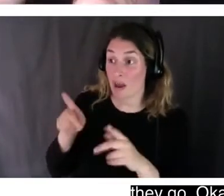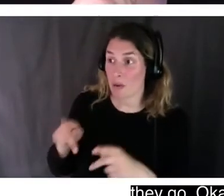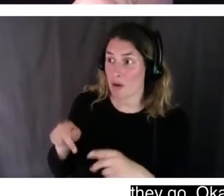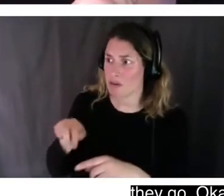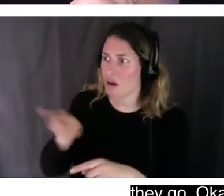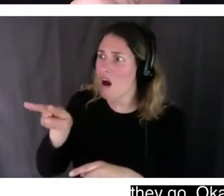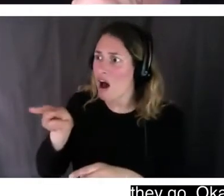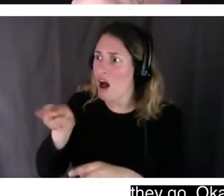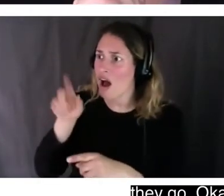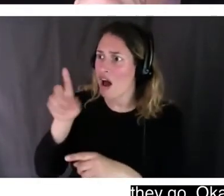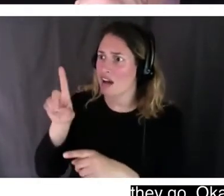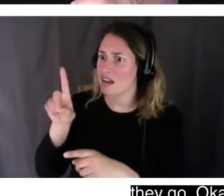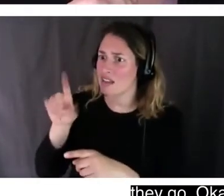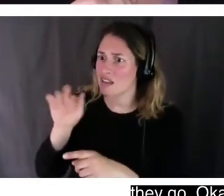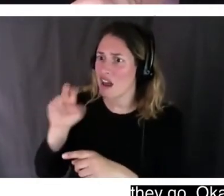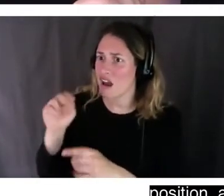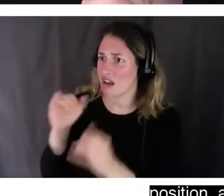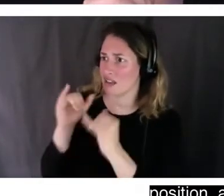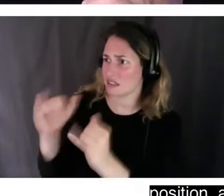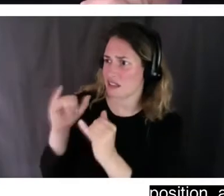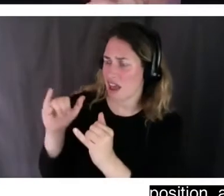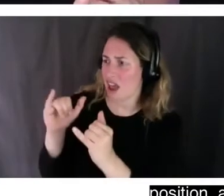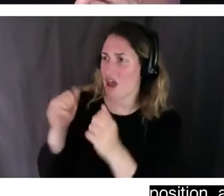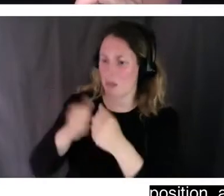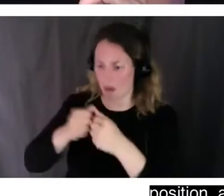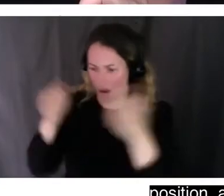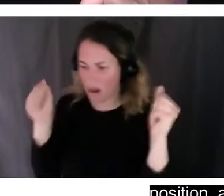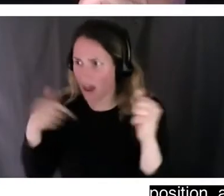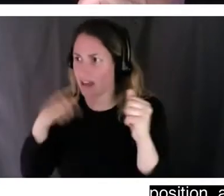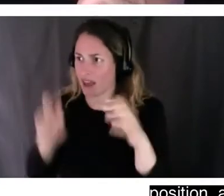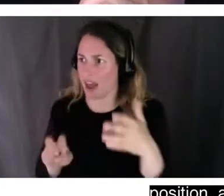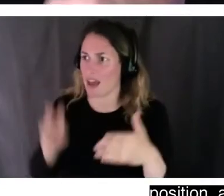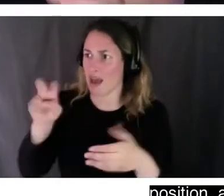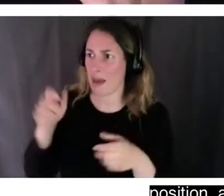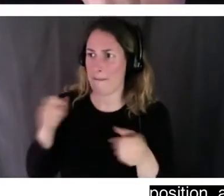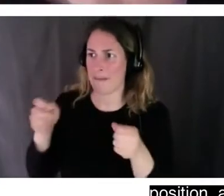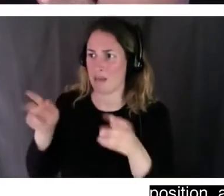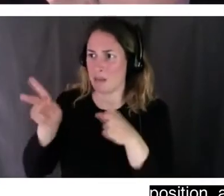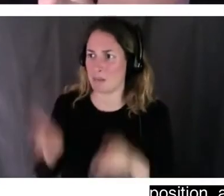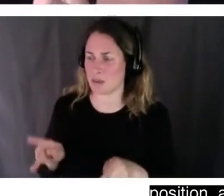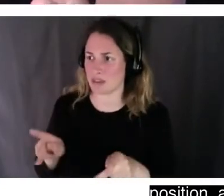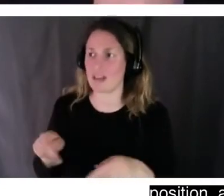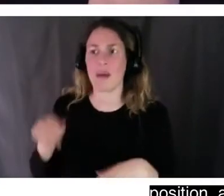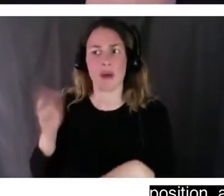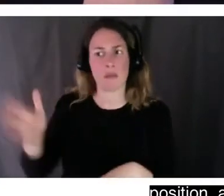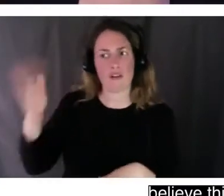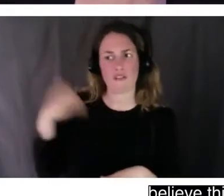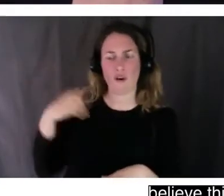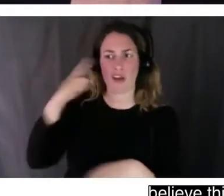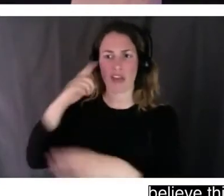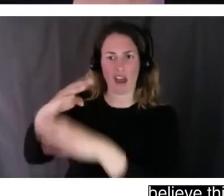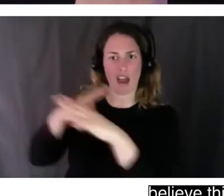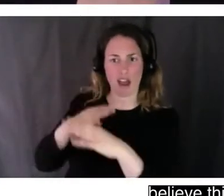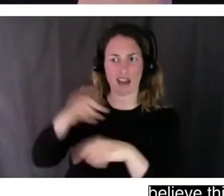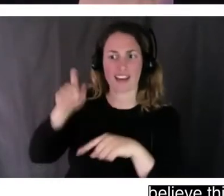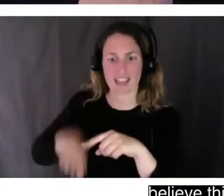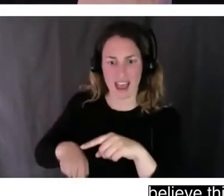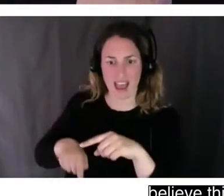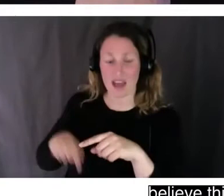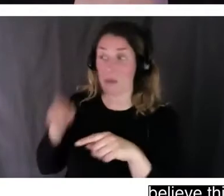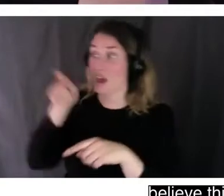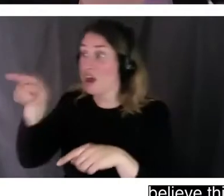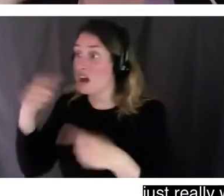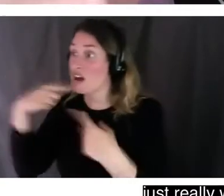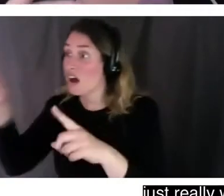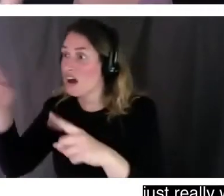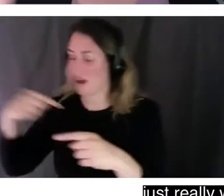go, okay, I see myself in a management position and I couldn't before. And as a result of this, I can believe this can happen for me